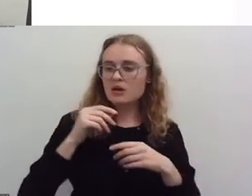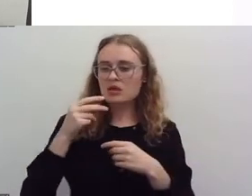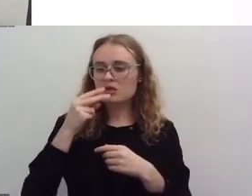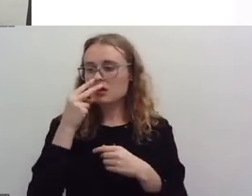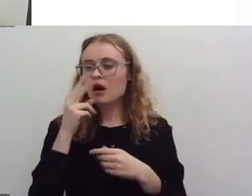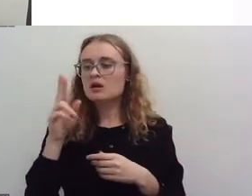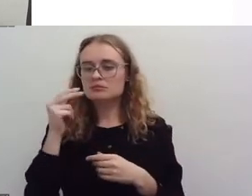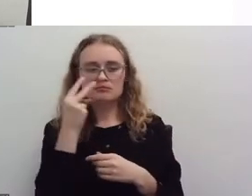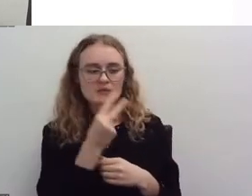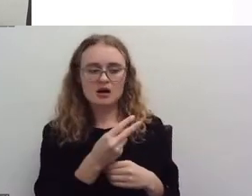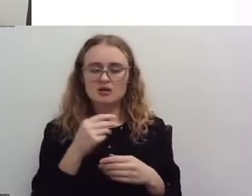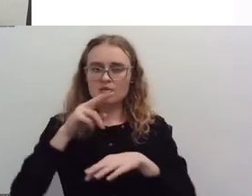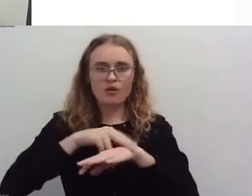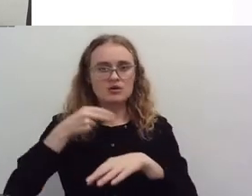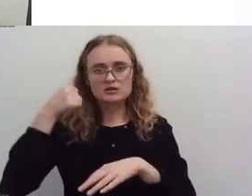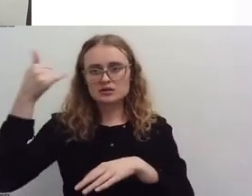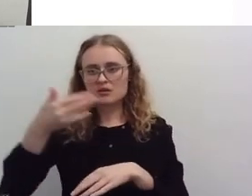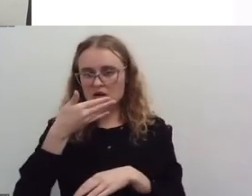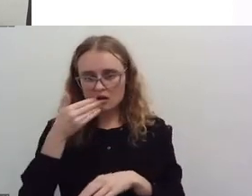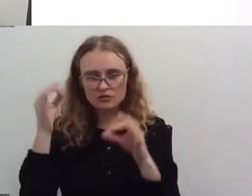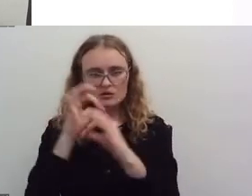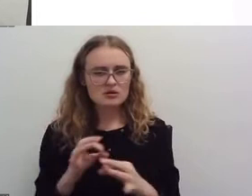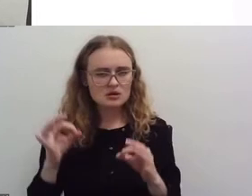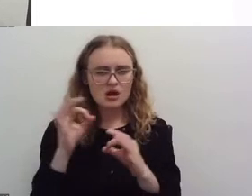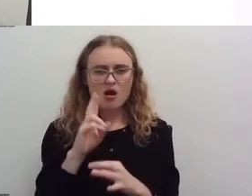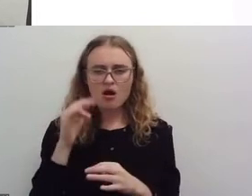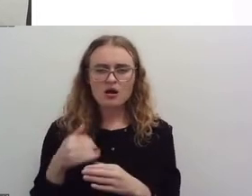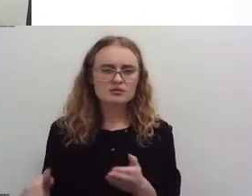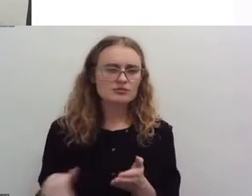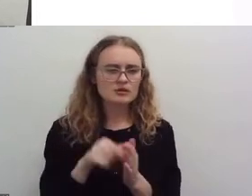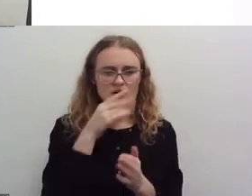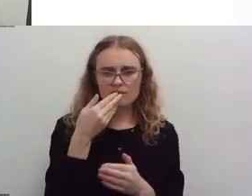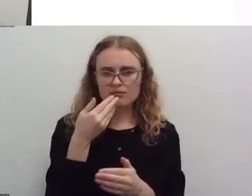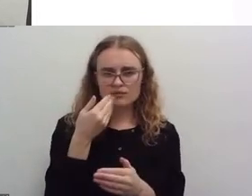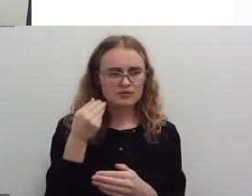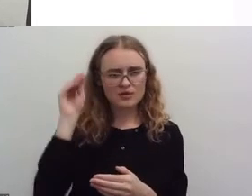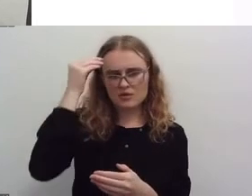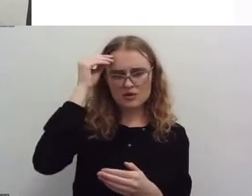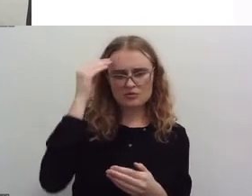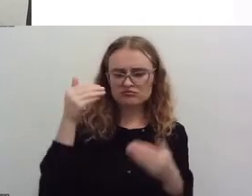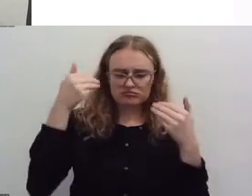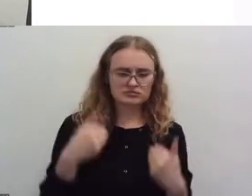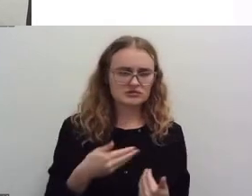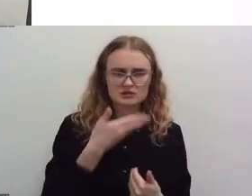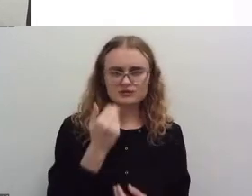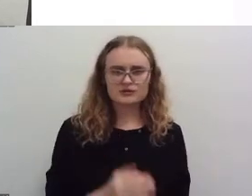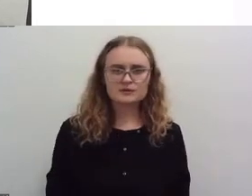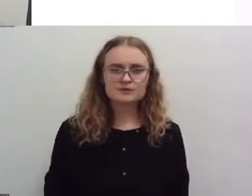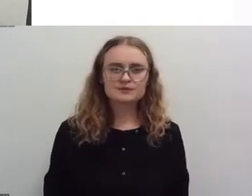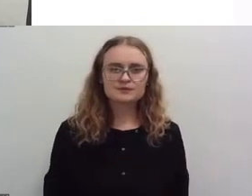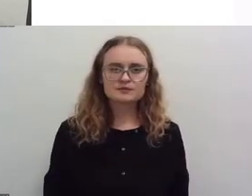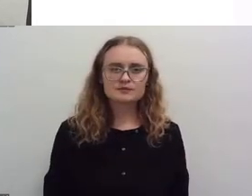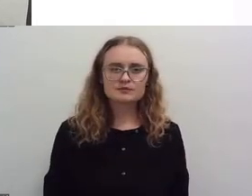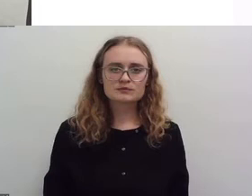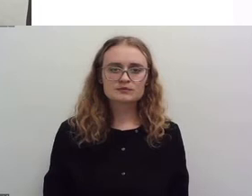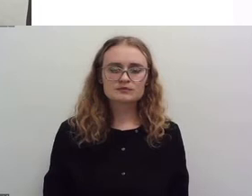that they would beat me up again if I kept on irritating them. When I was 15, I called the social services myself and